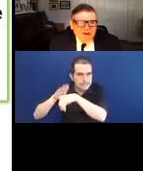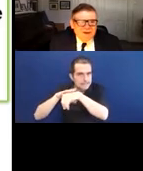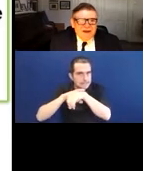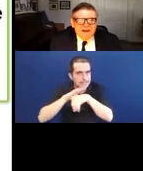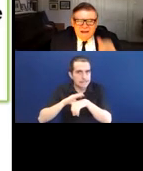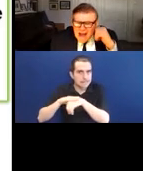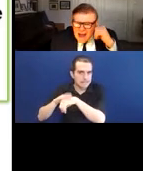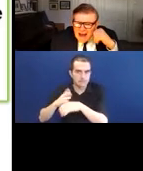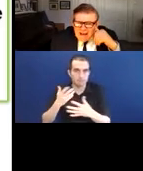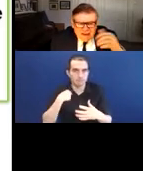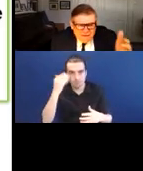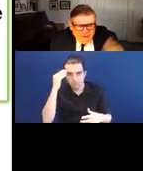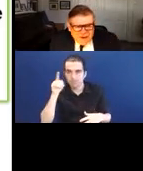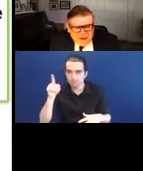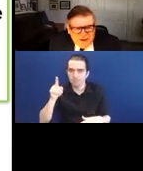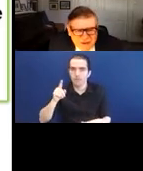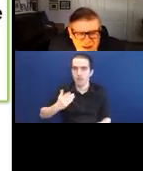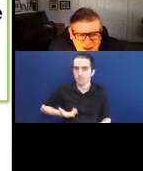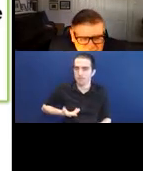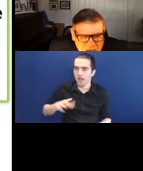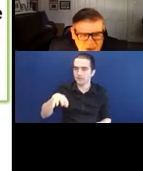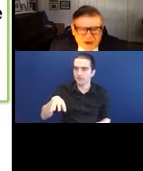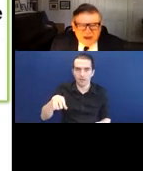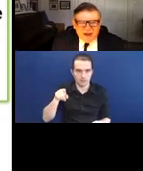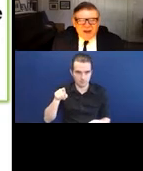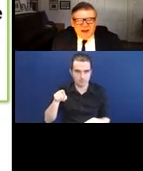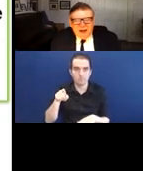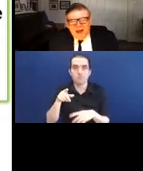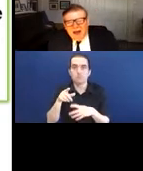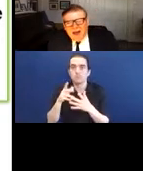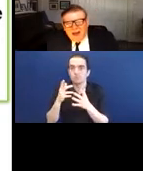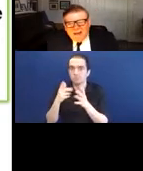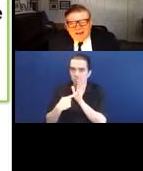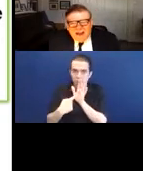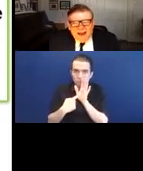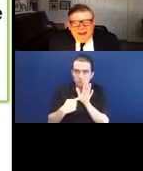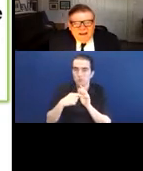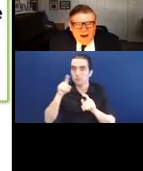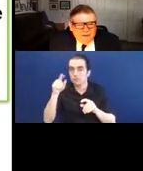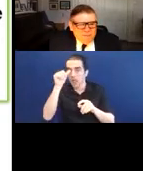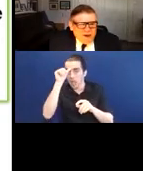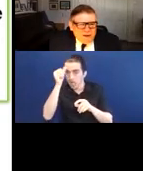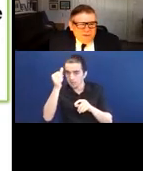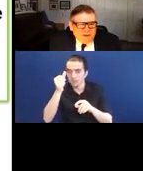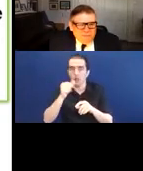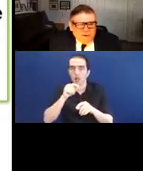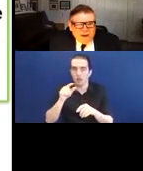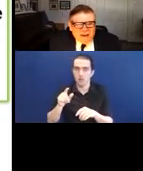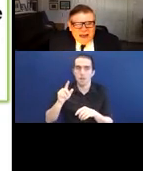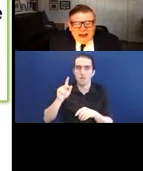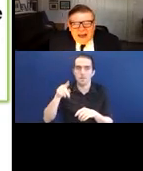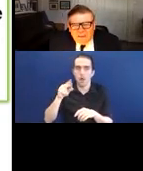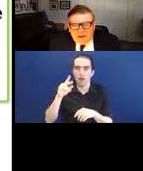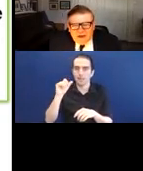the issues. So for instance, DPO in Odisha, daily COVID bulletin was supported